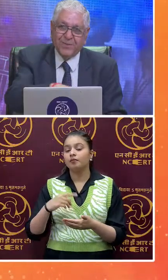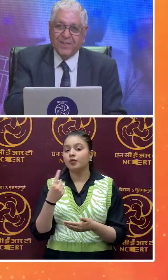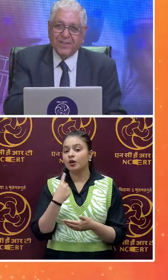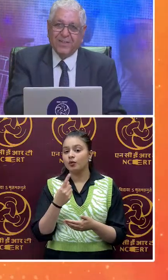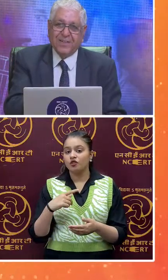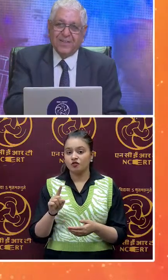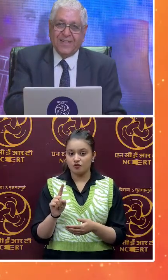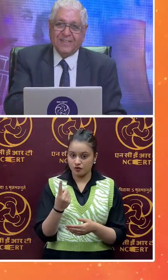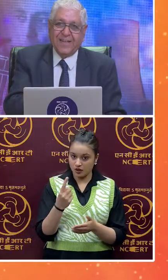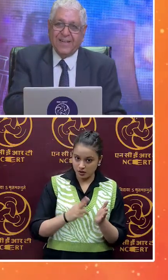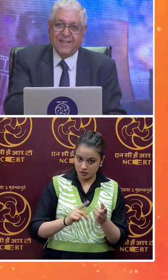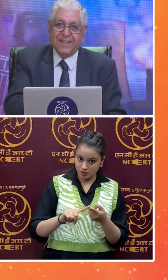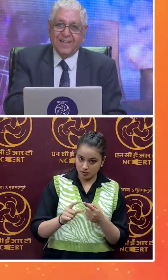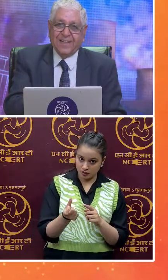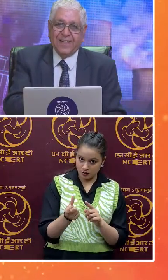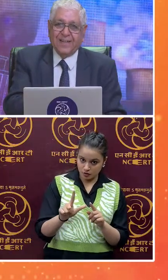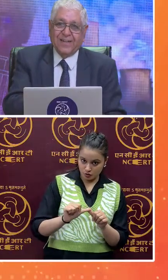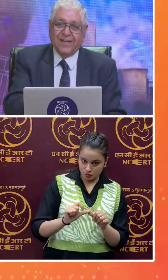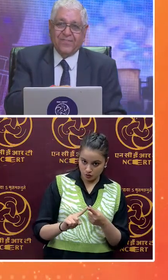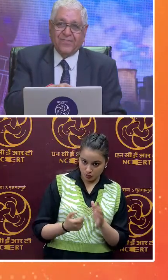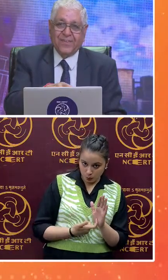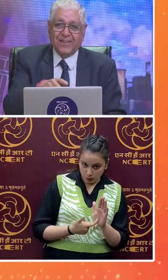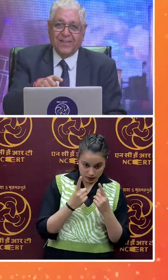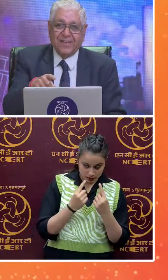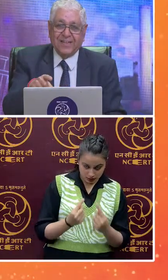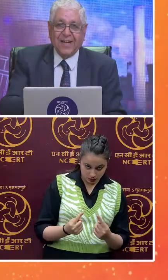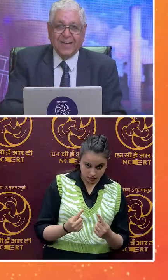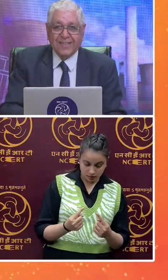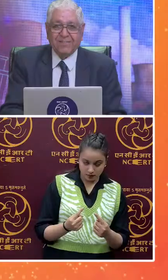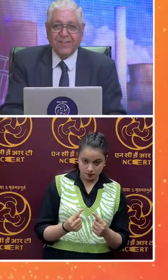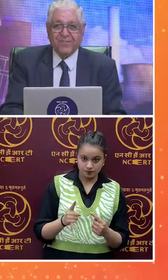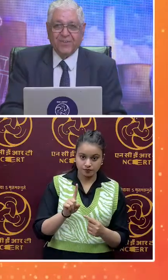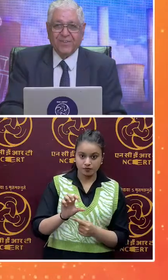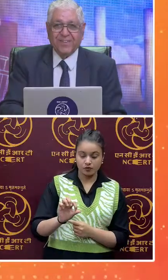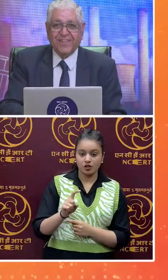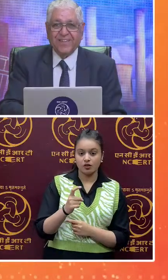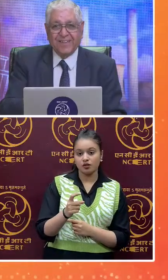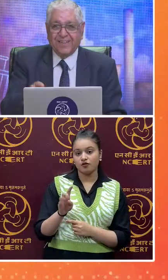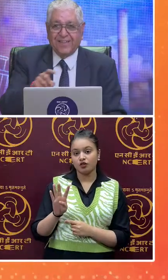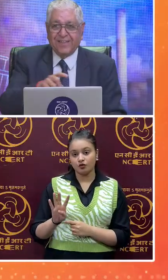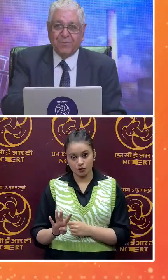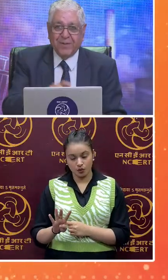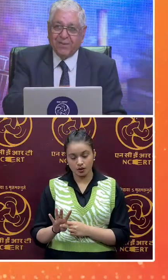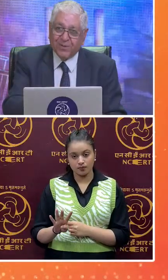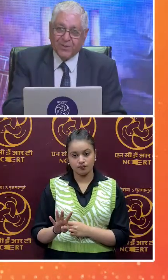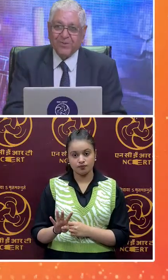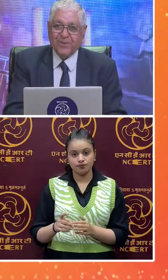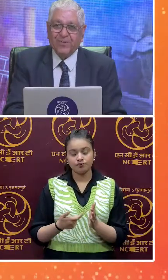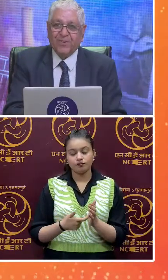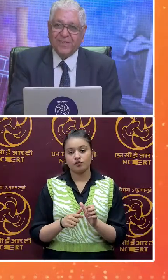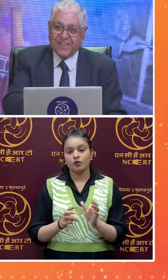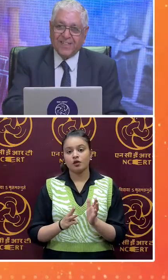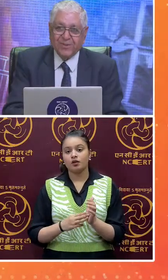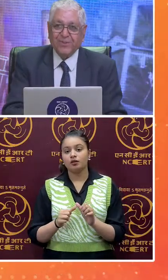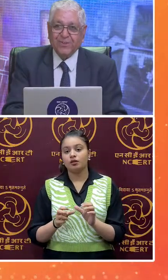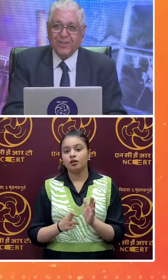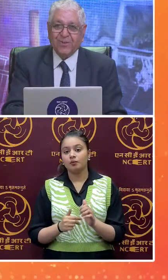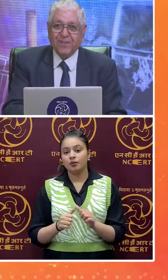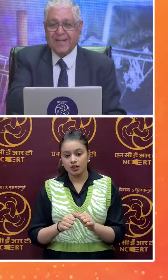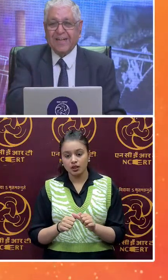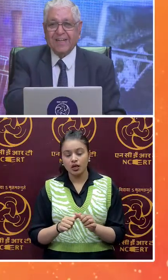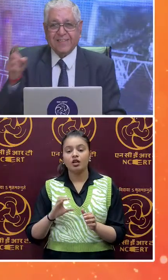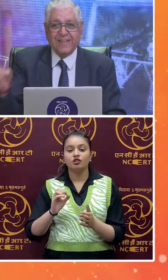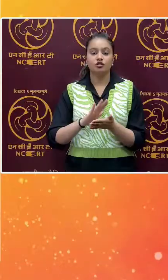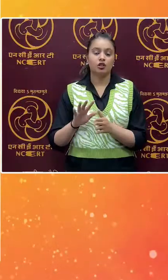first nuclear testing of 1974. Ramana was also involved, Chetna was also